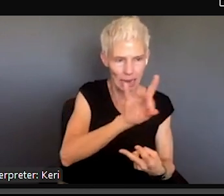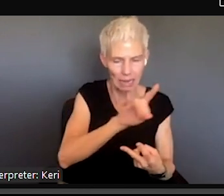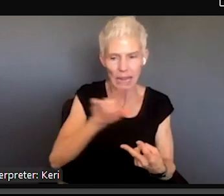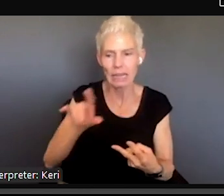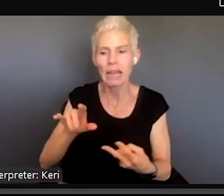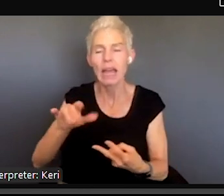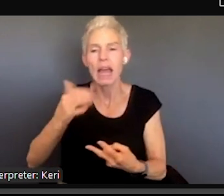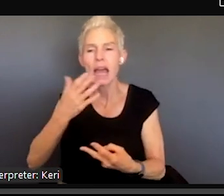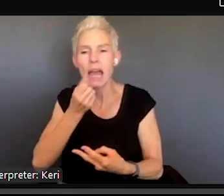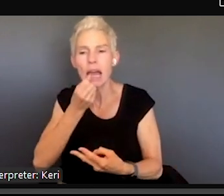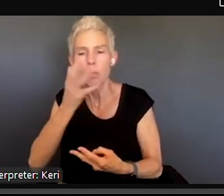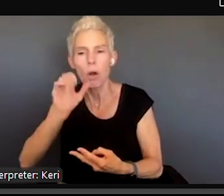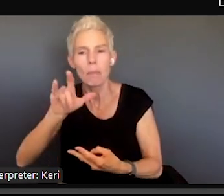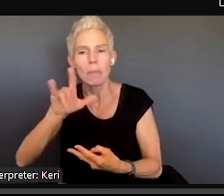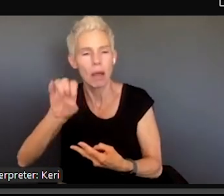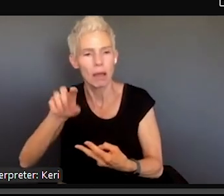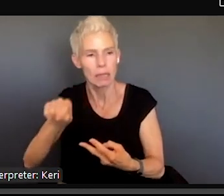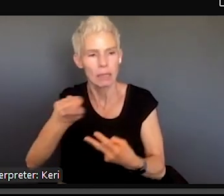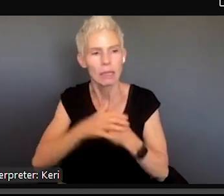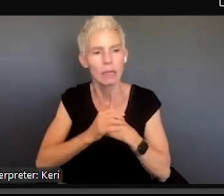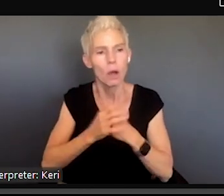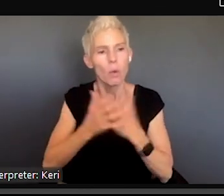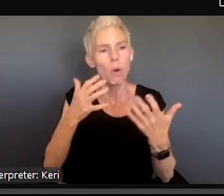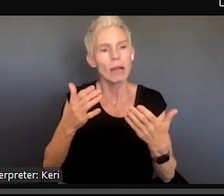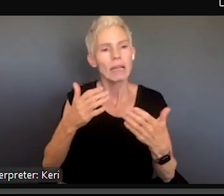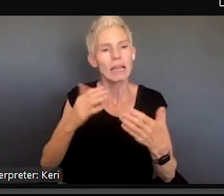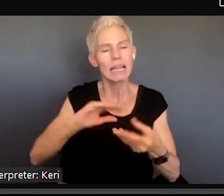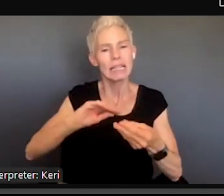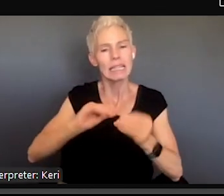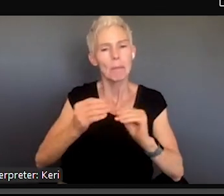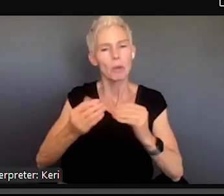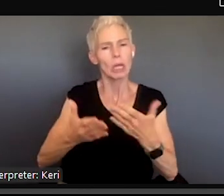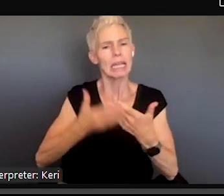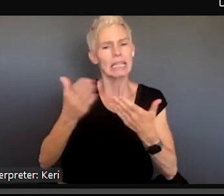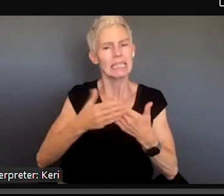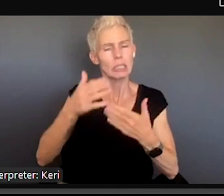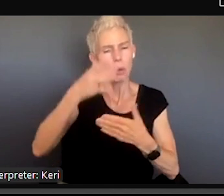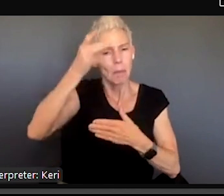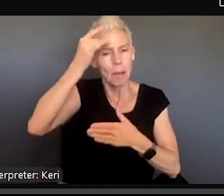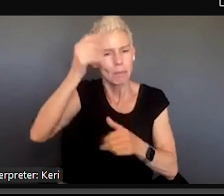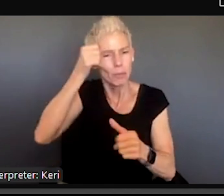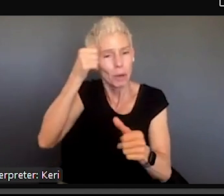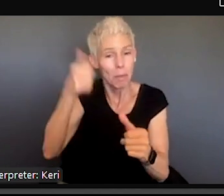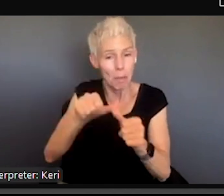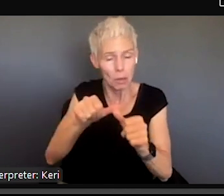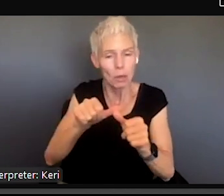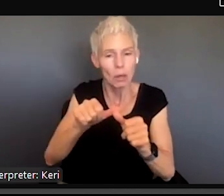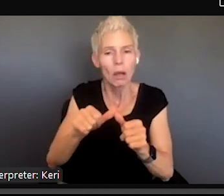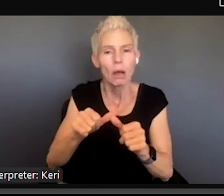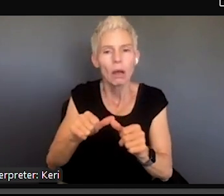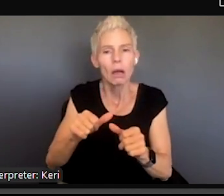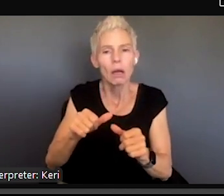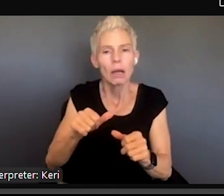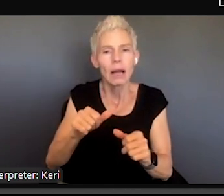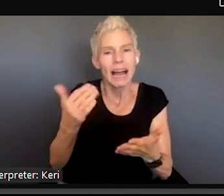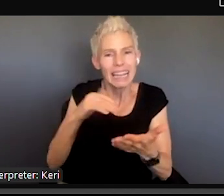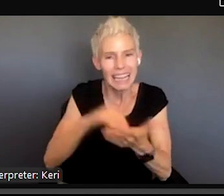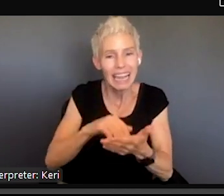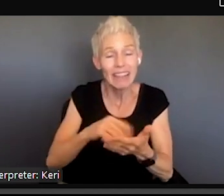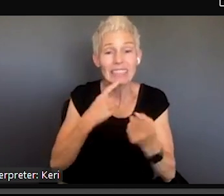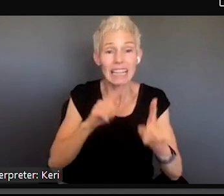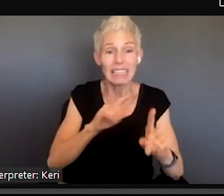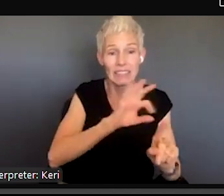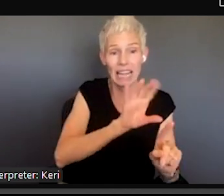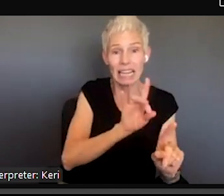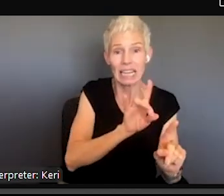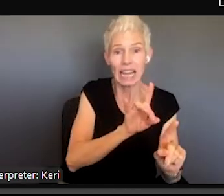hard to have an easy to remember number for the Pure Warmline because remember, again, we think much of the success of 988